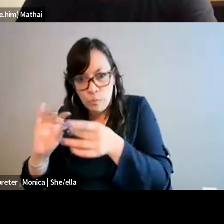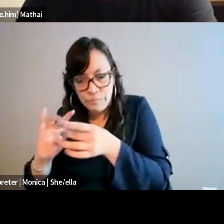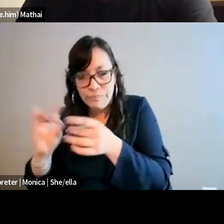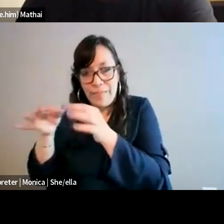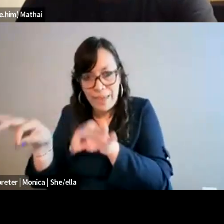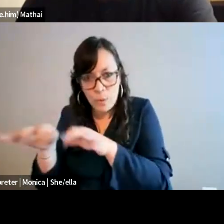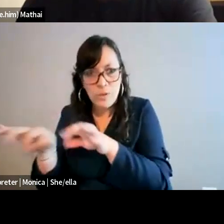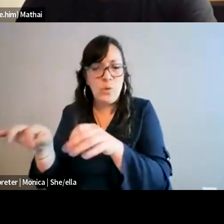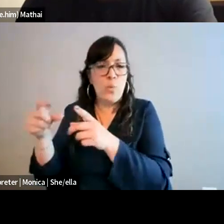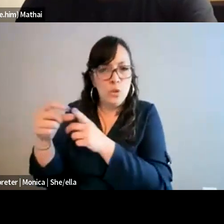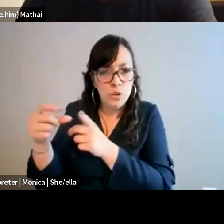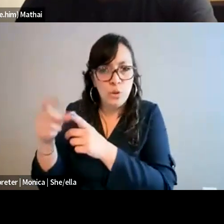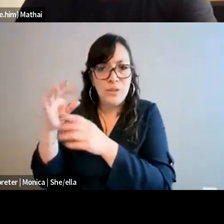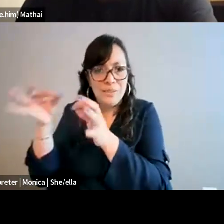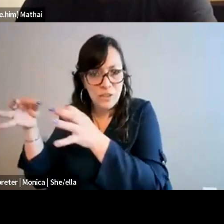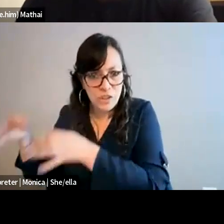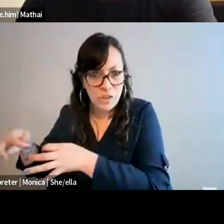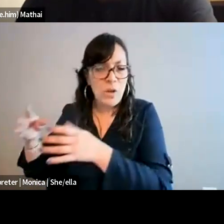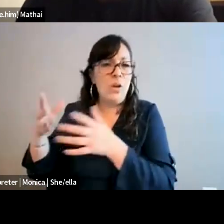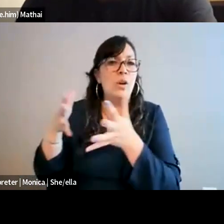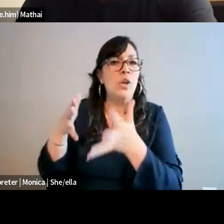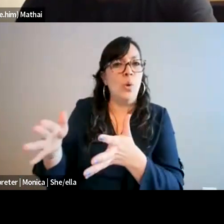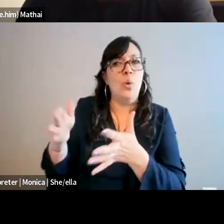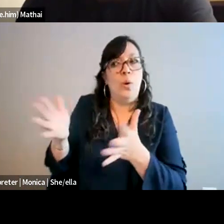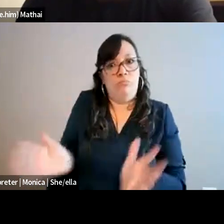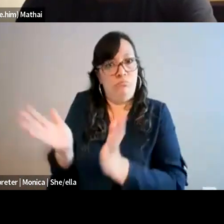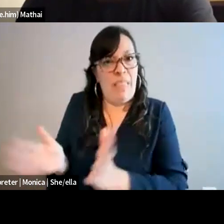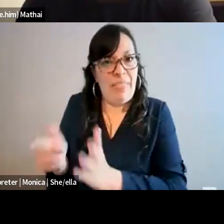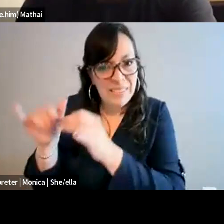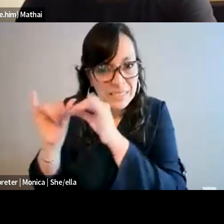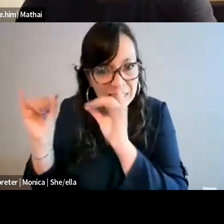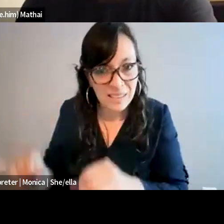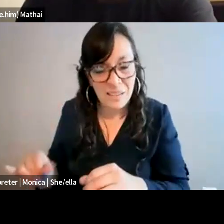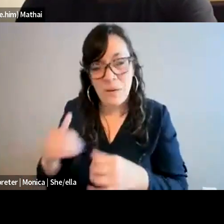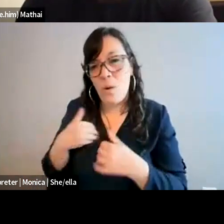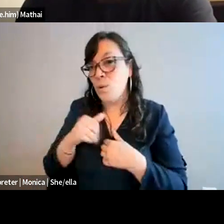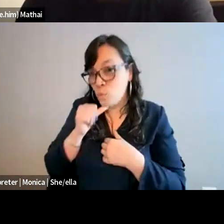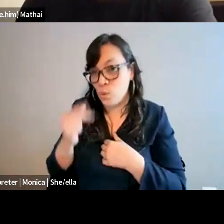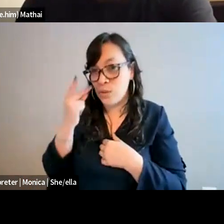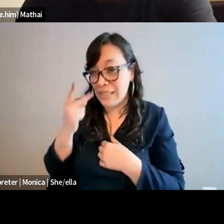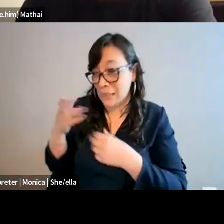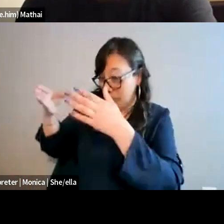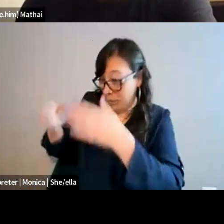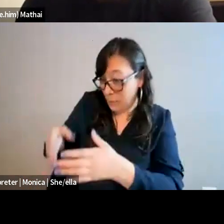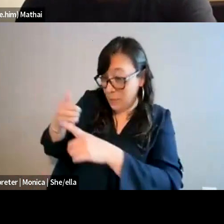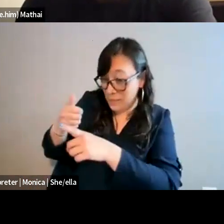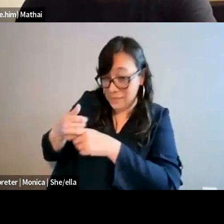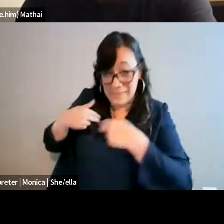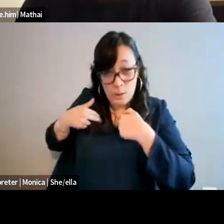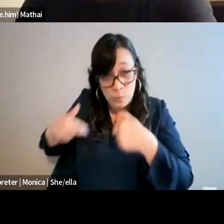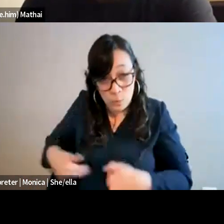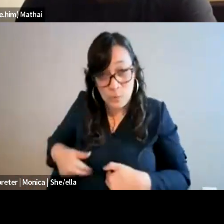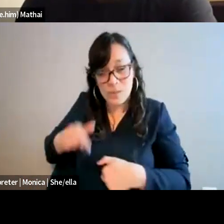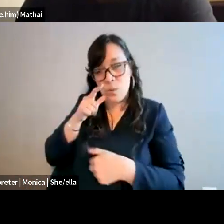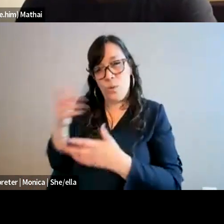are some of the ways that you are not seeing the people who are part of the community that you serve,